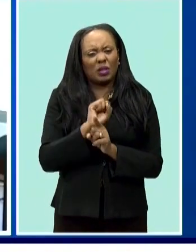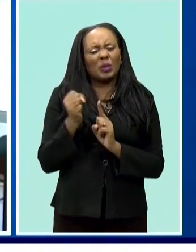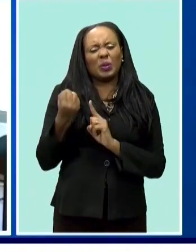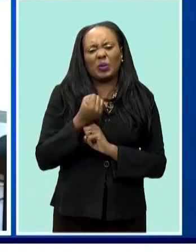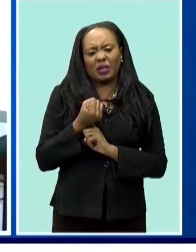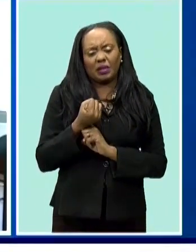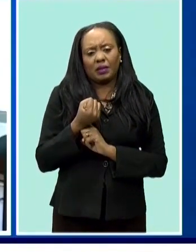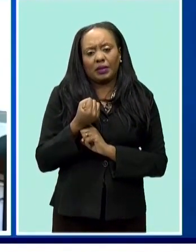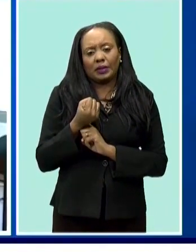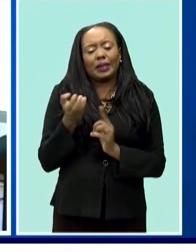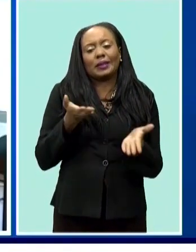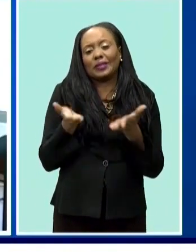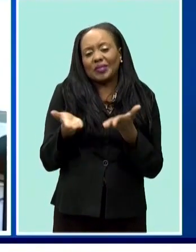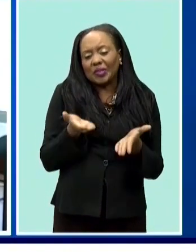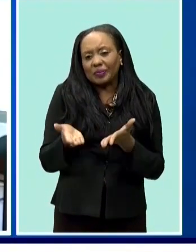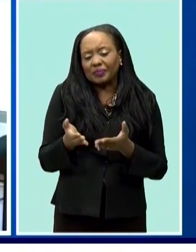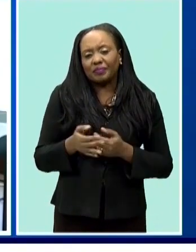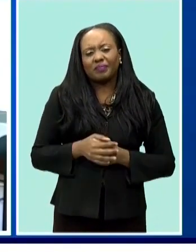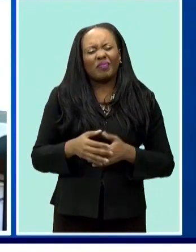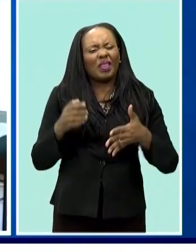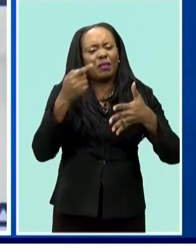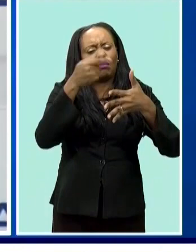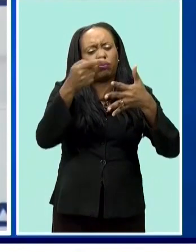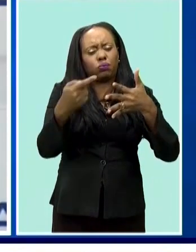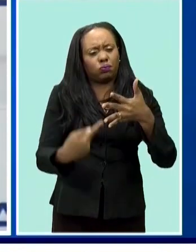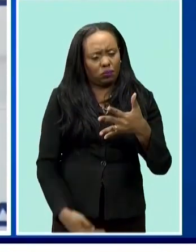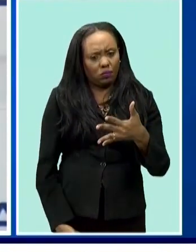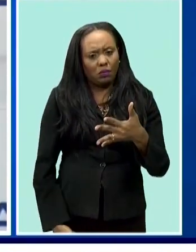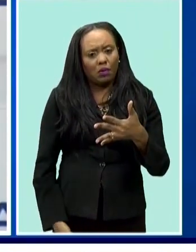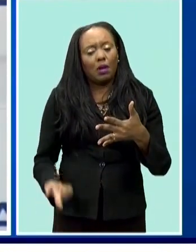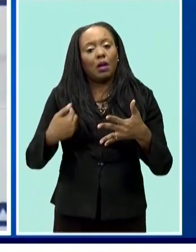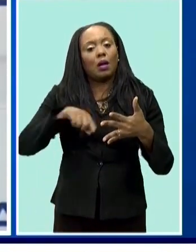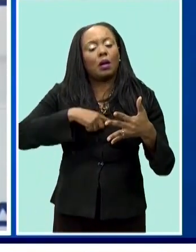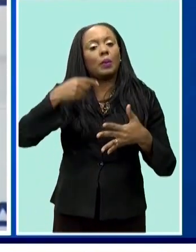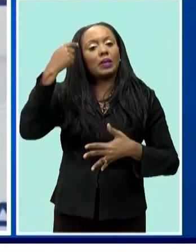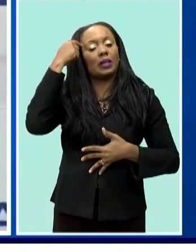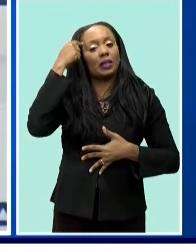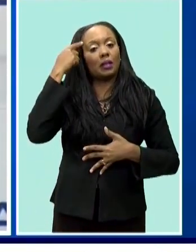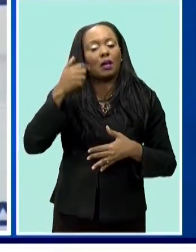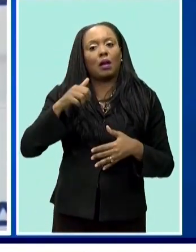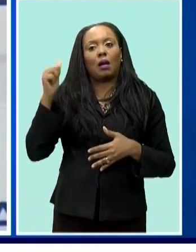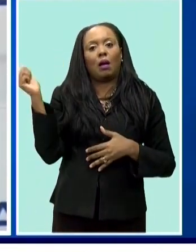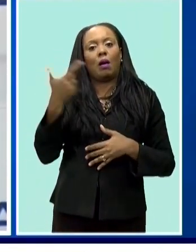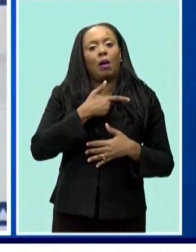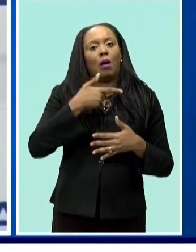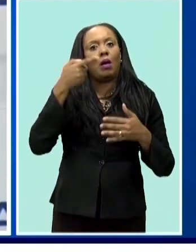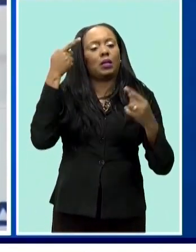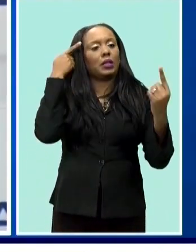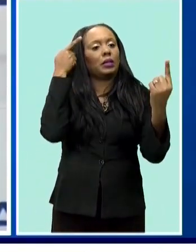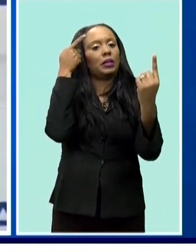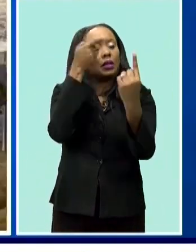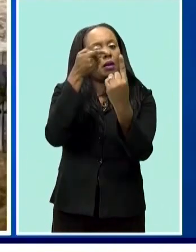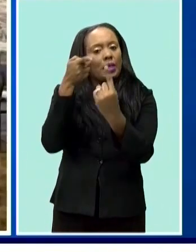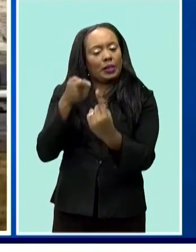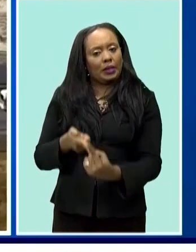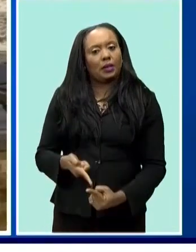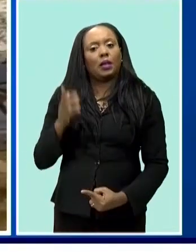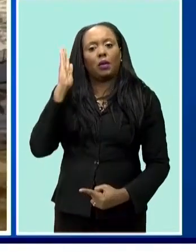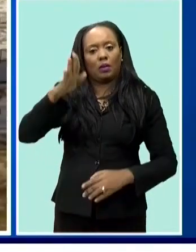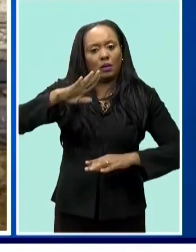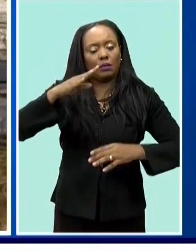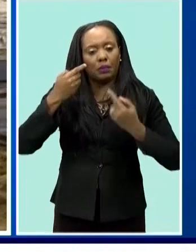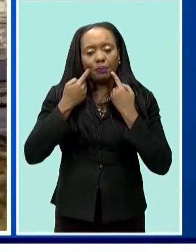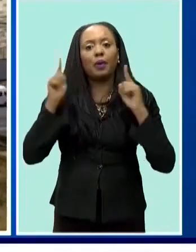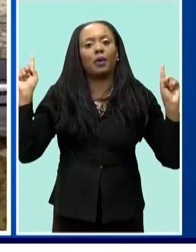on the provisional numbers that we've looked at so far, we believe that each of these targets will be met. Governor Haynes